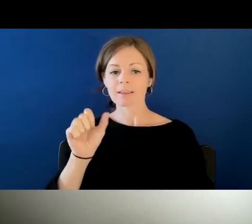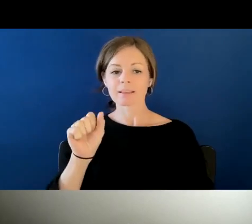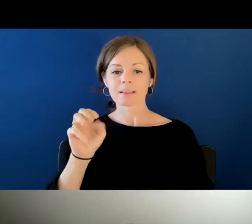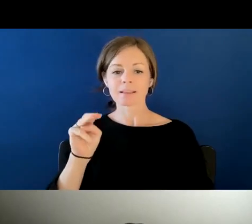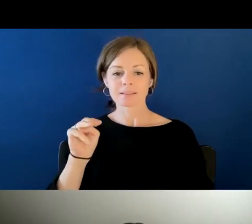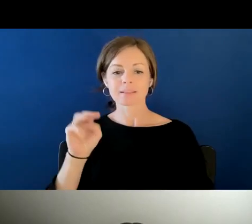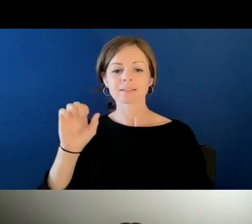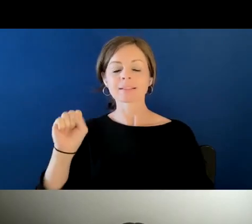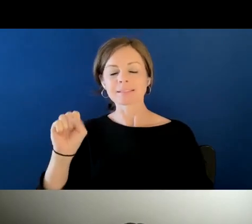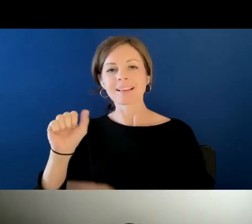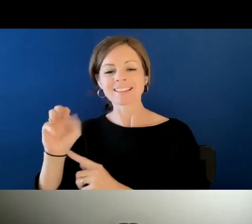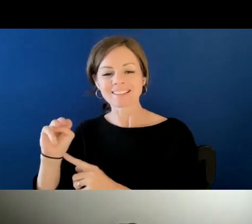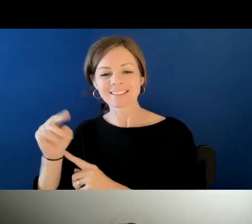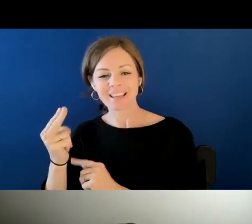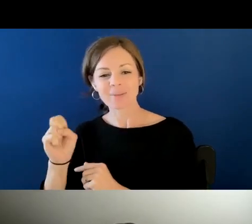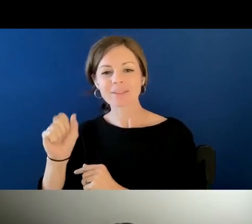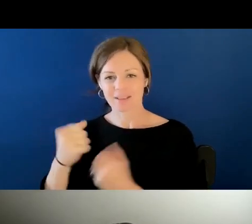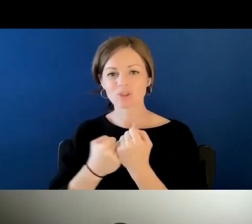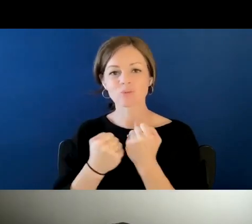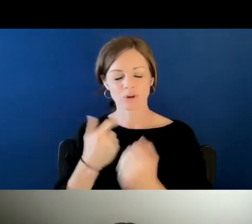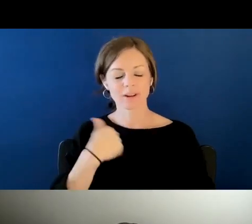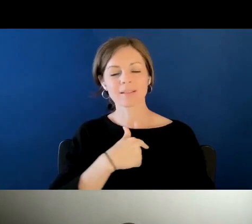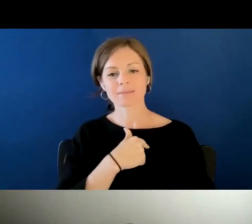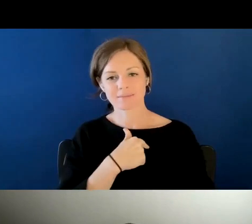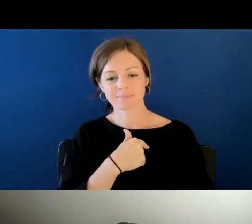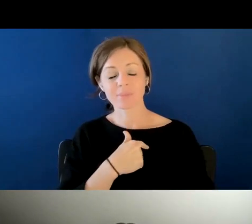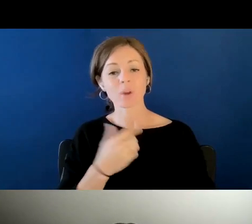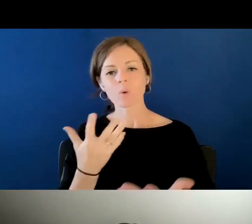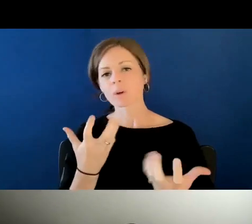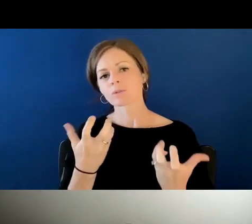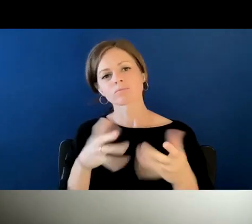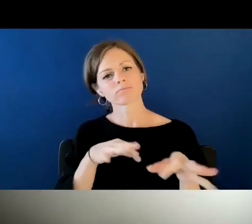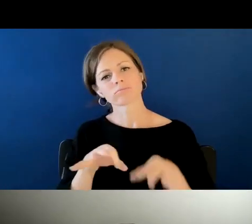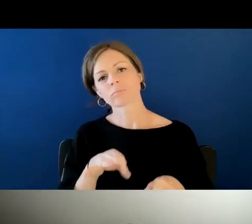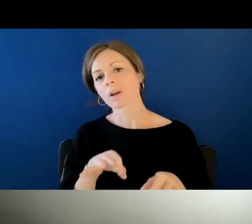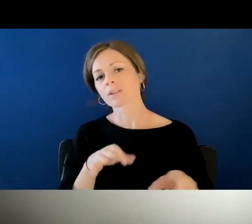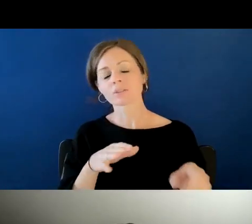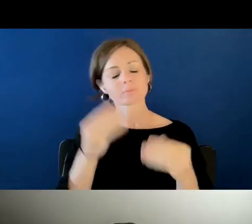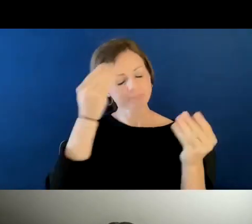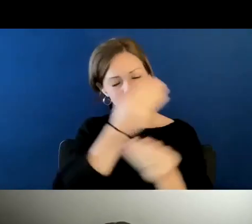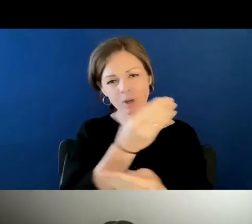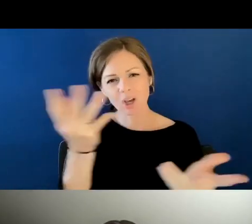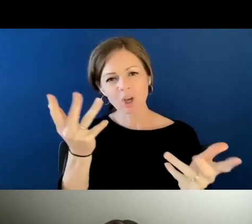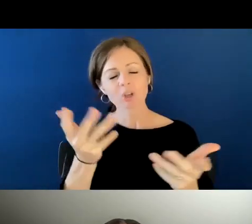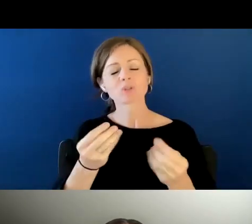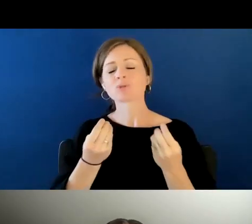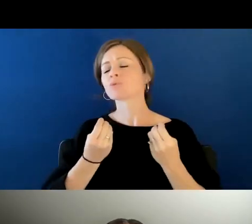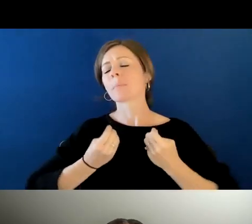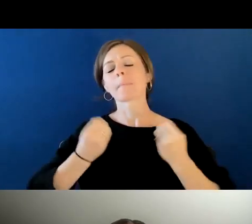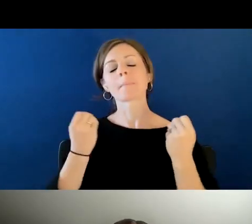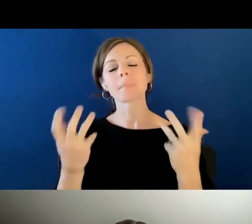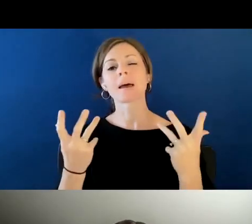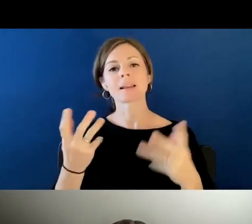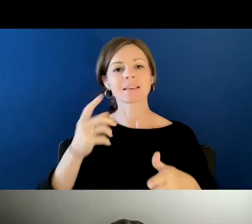so I'm so excited to tell you a little bit more about the project today. Just full disclosure, there is so much data. There are so many findings from this